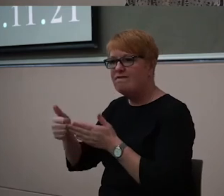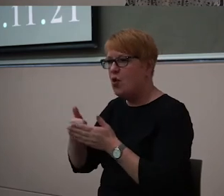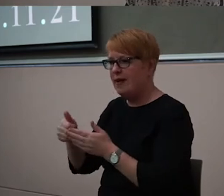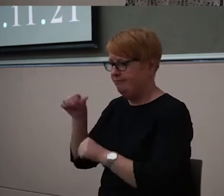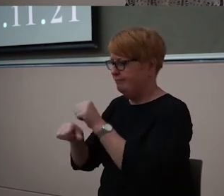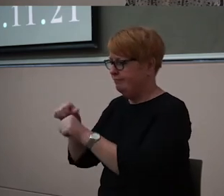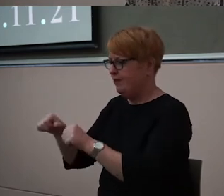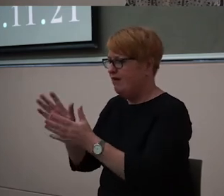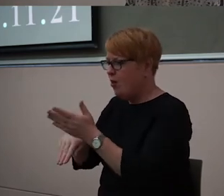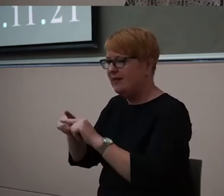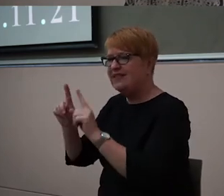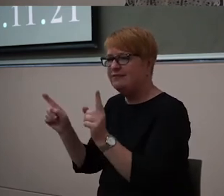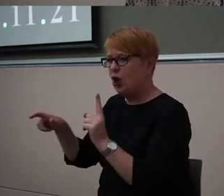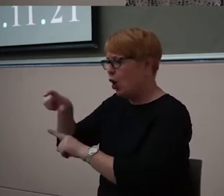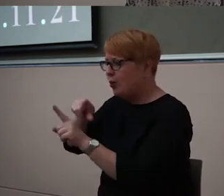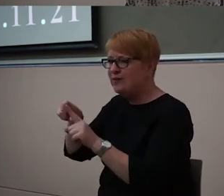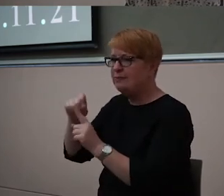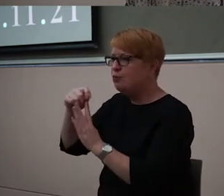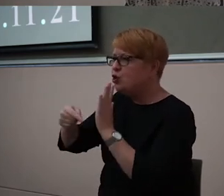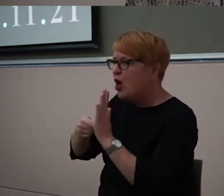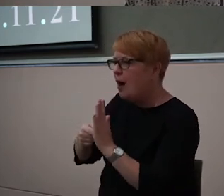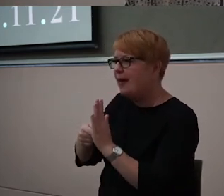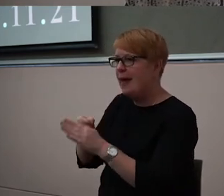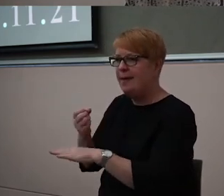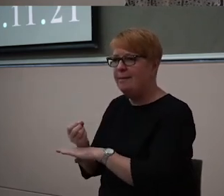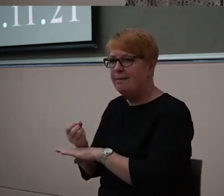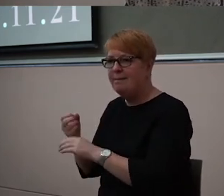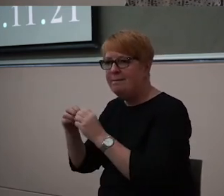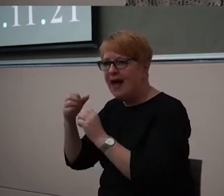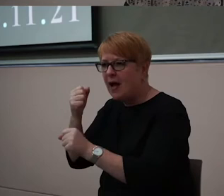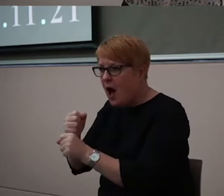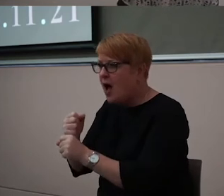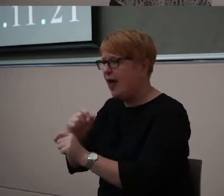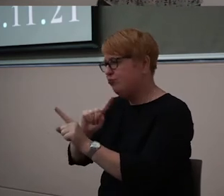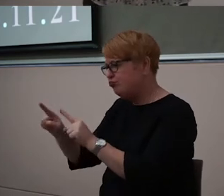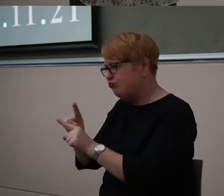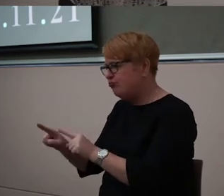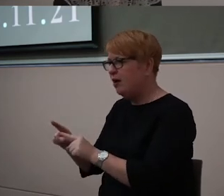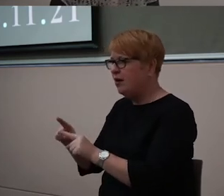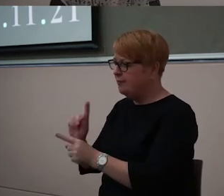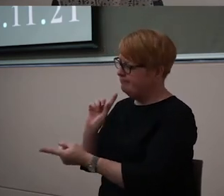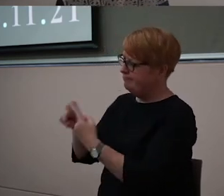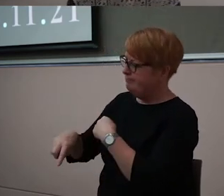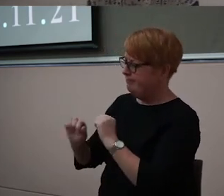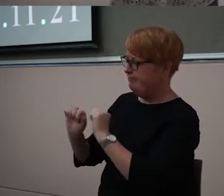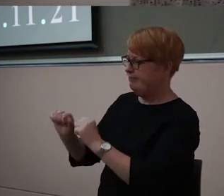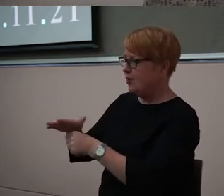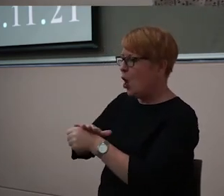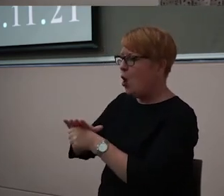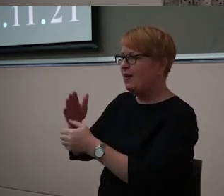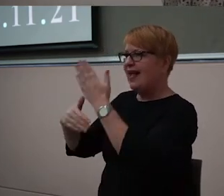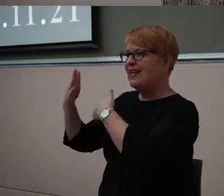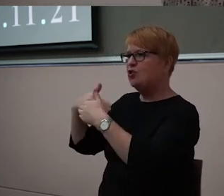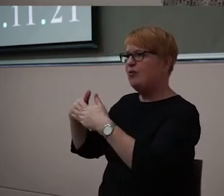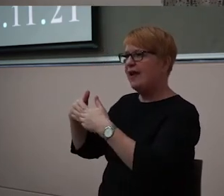Bengali and Punjabi communities, examining and responding to the contents of the local history archives at